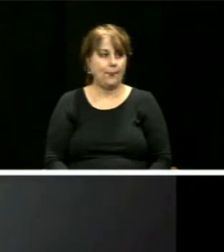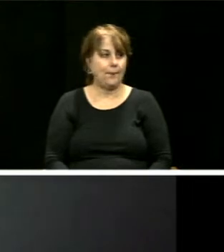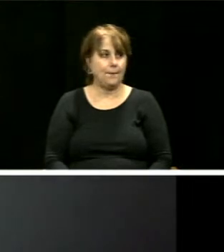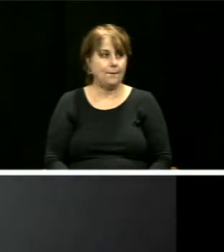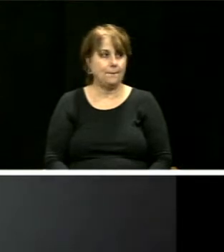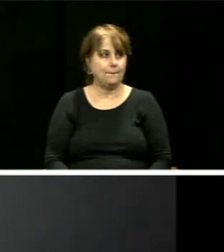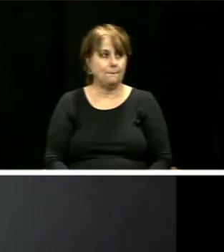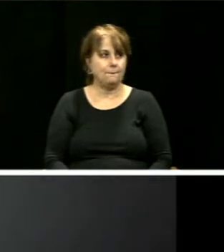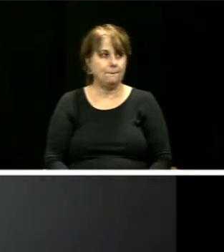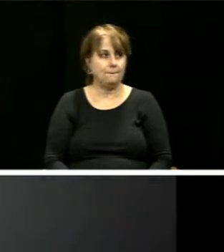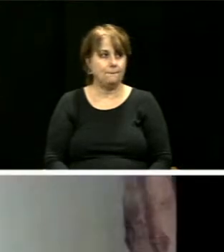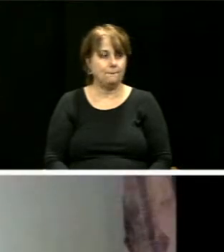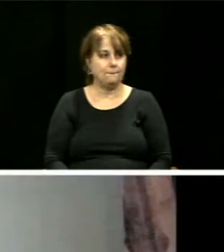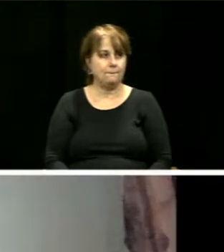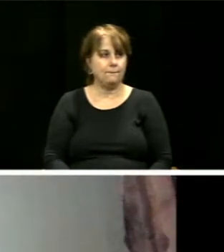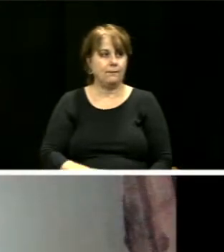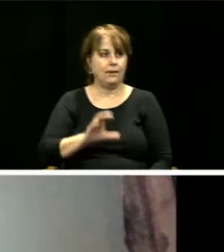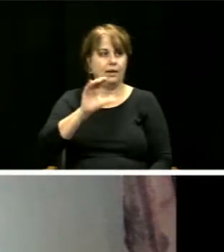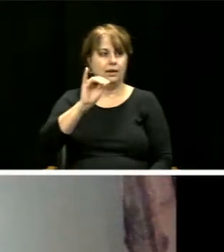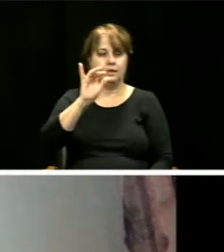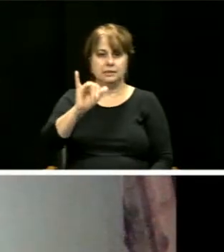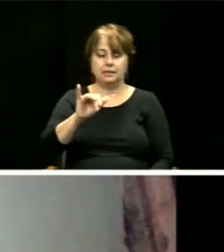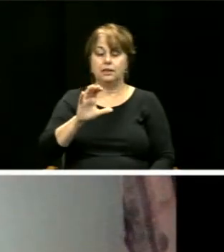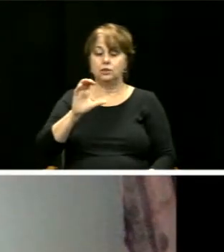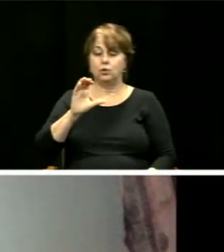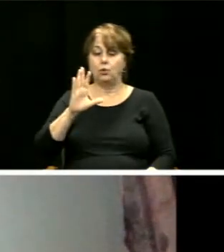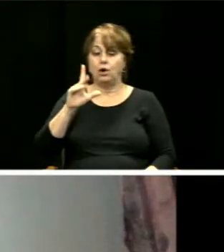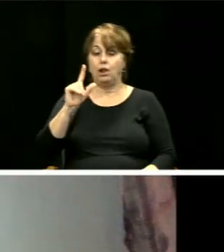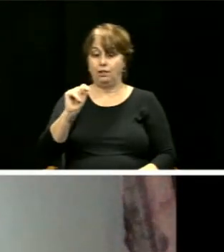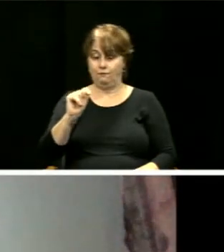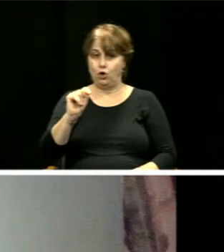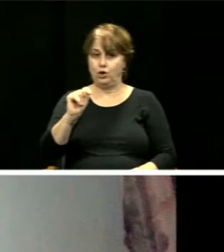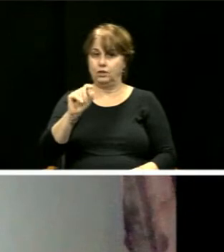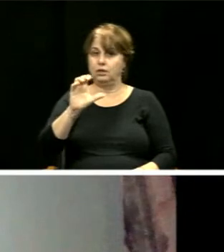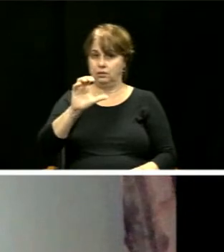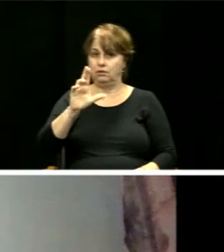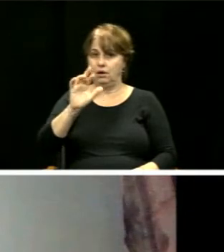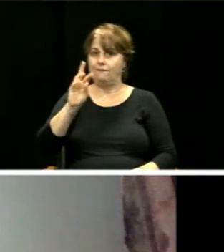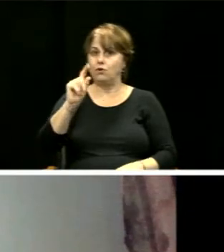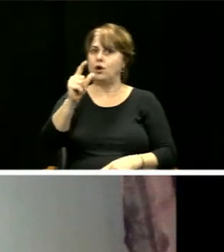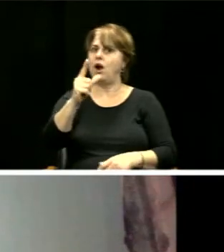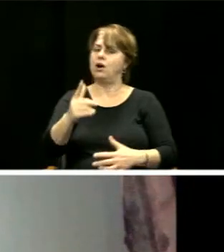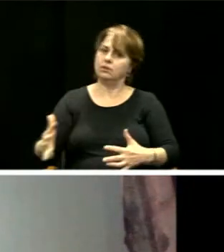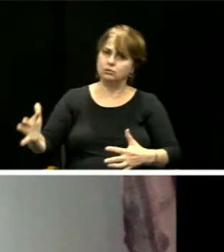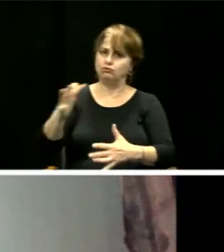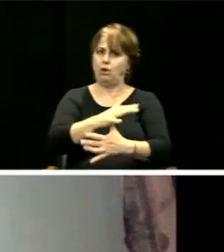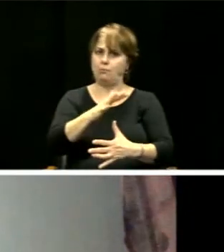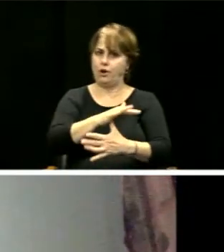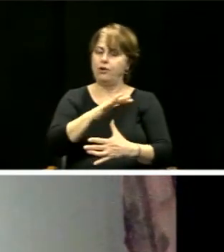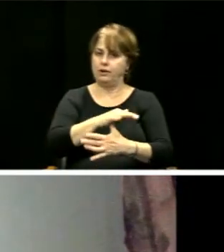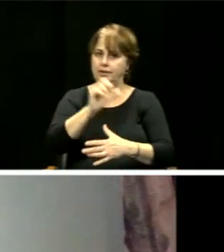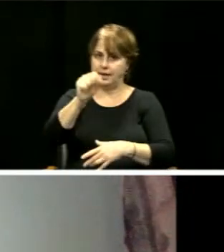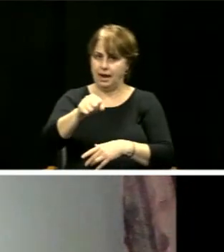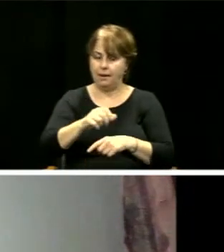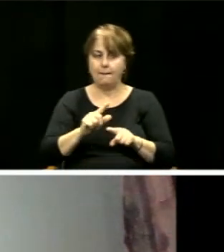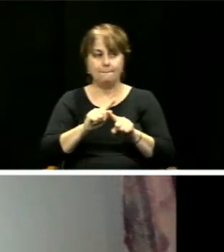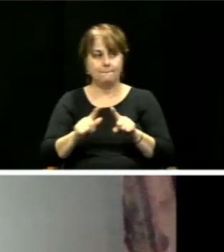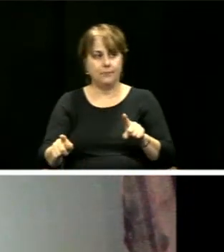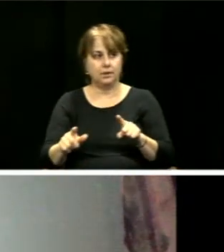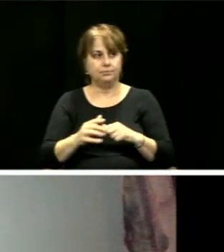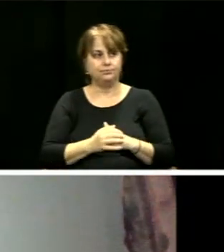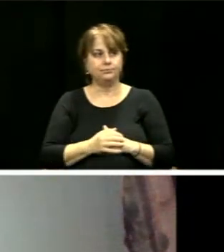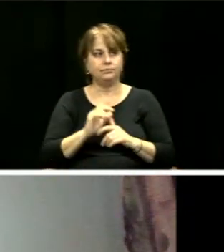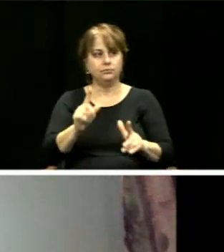Well, the culverts are the top priority, and they are being prioritized over the drainage systems. But you do have to